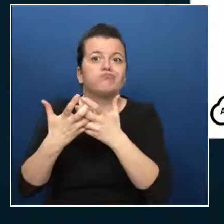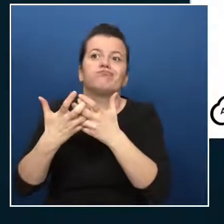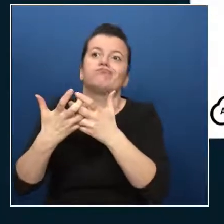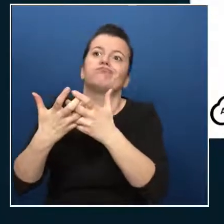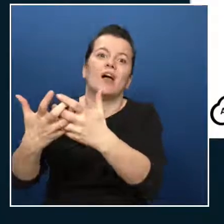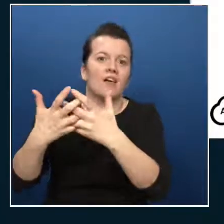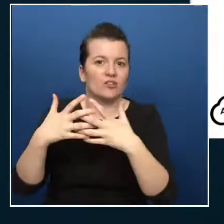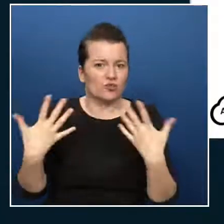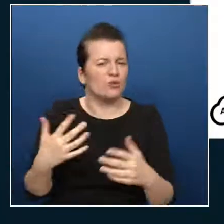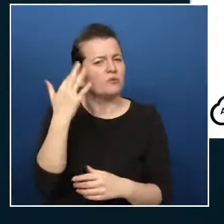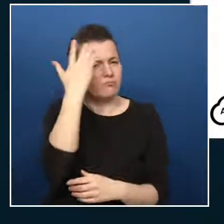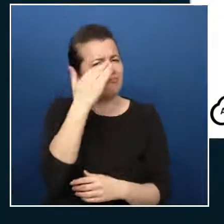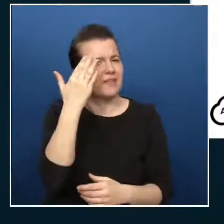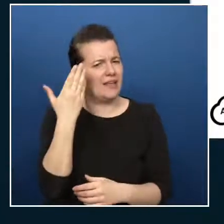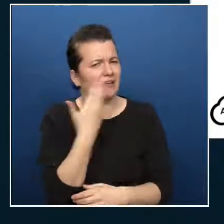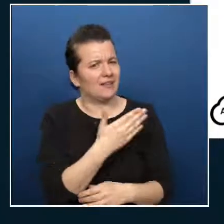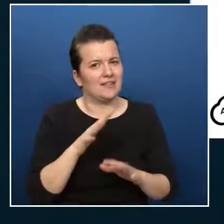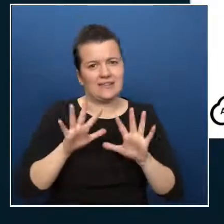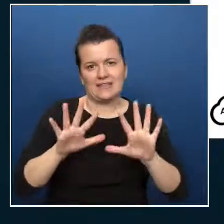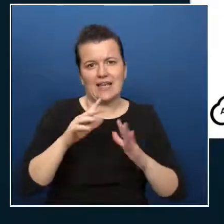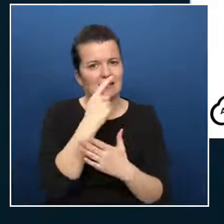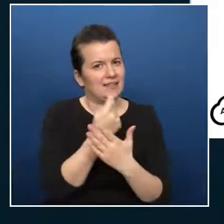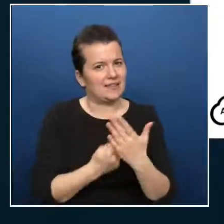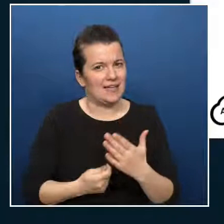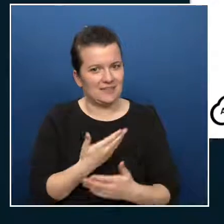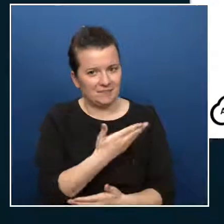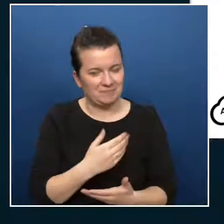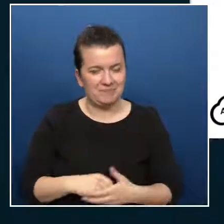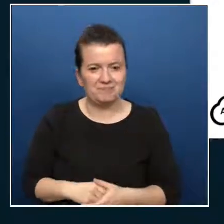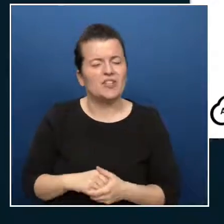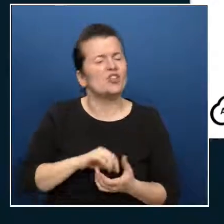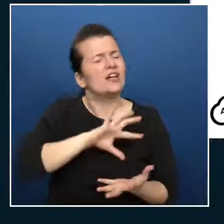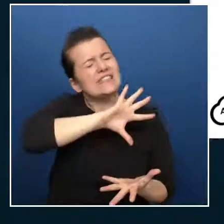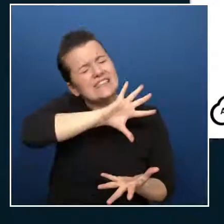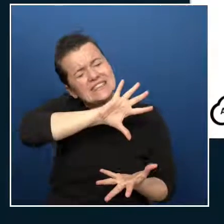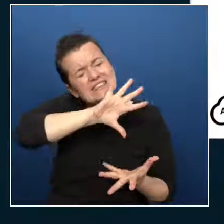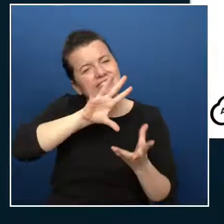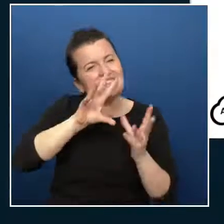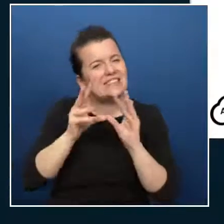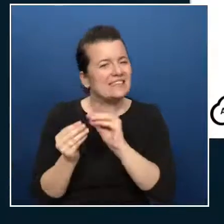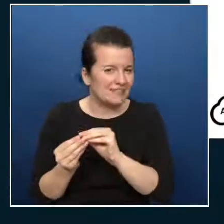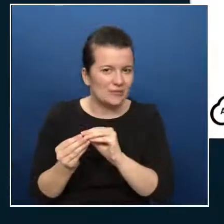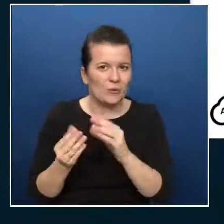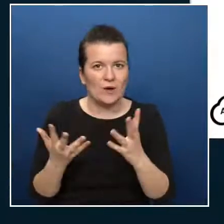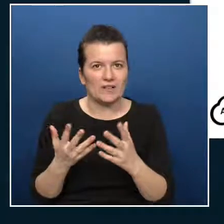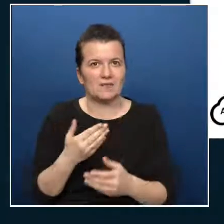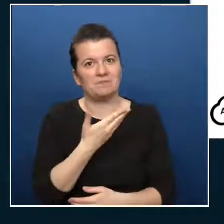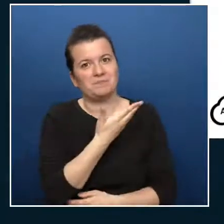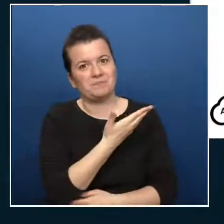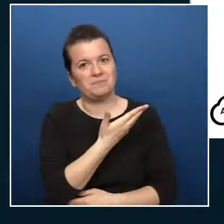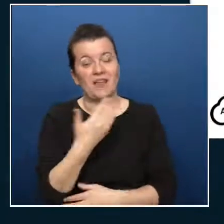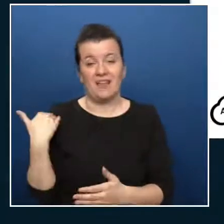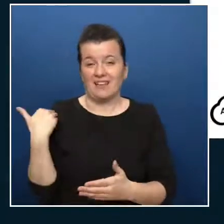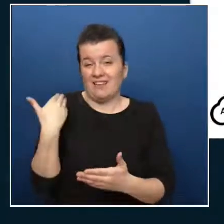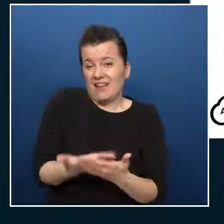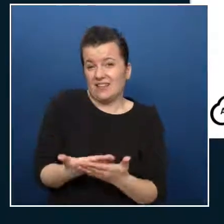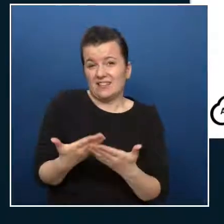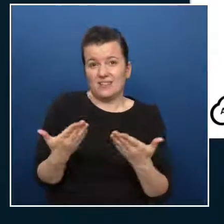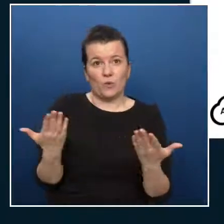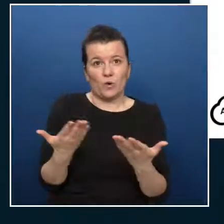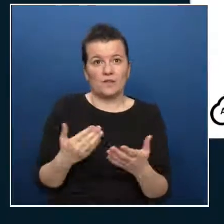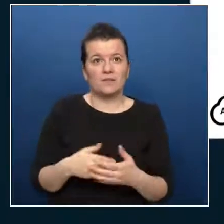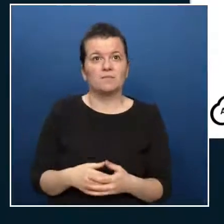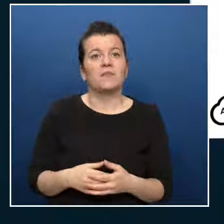out. And to summarize, I shared about me a